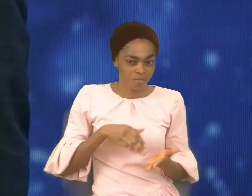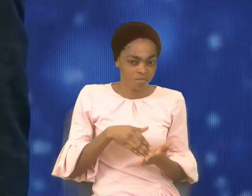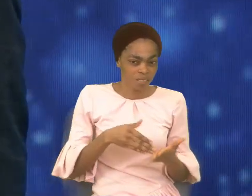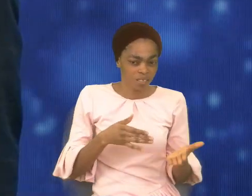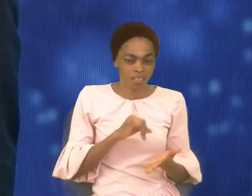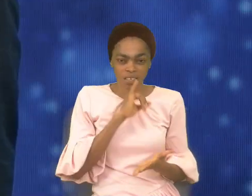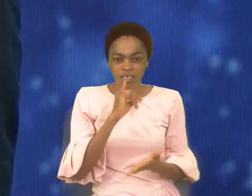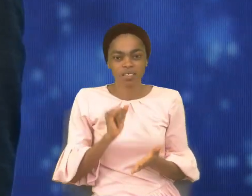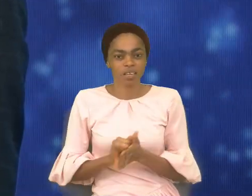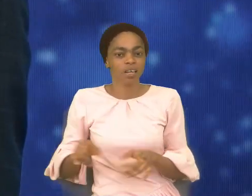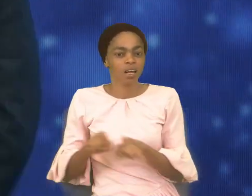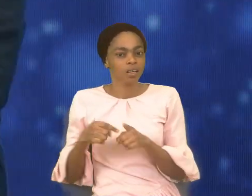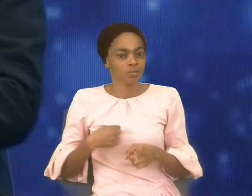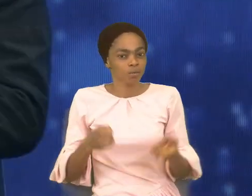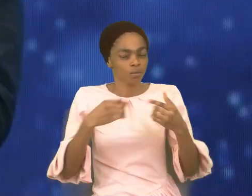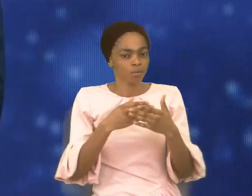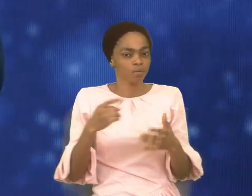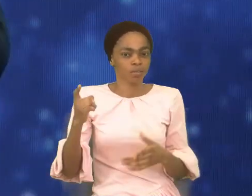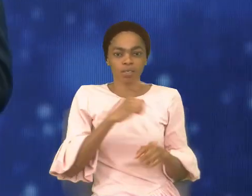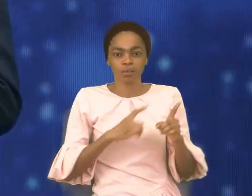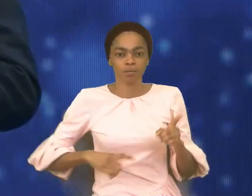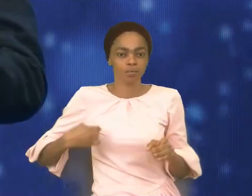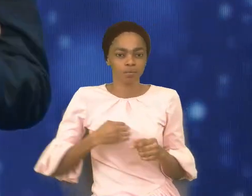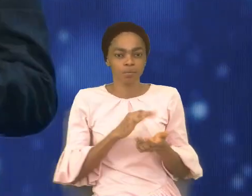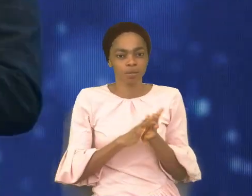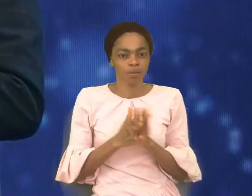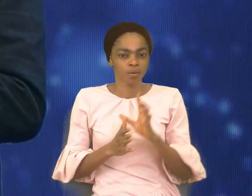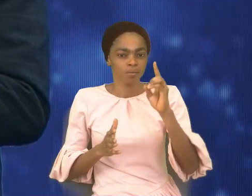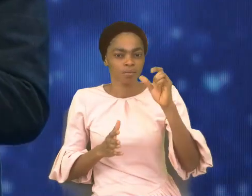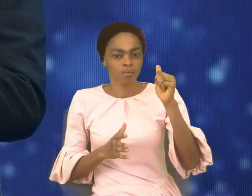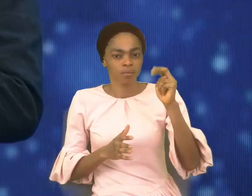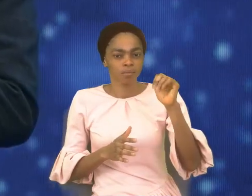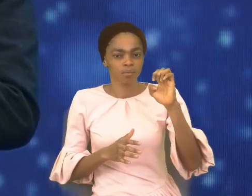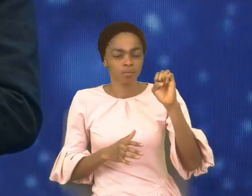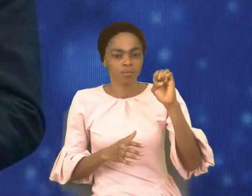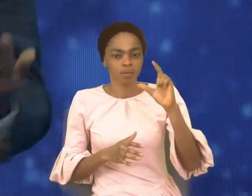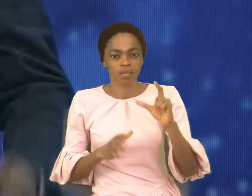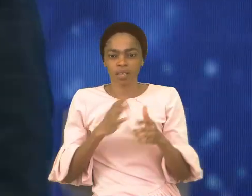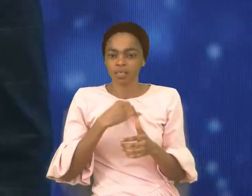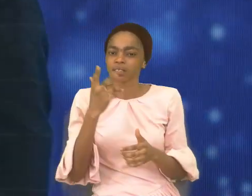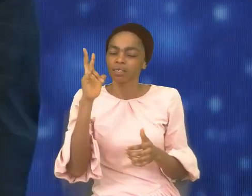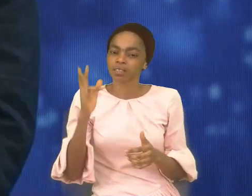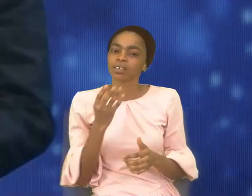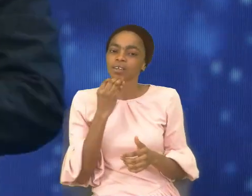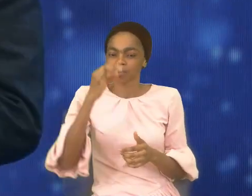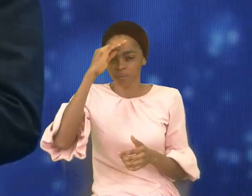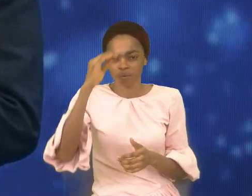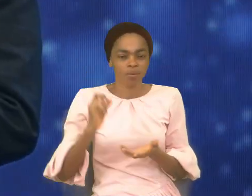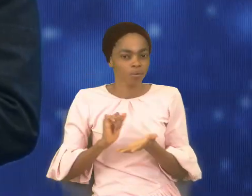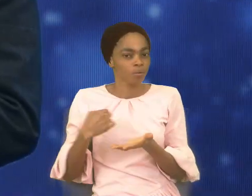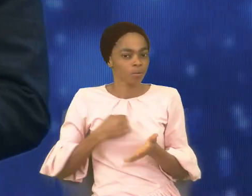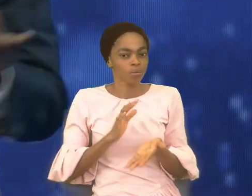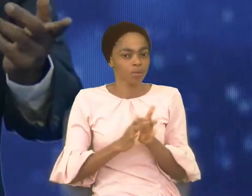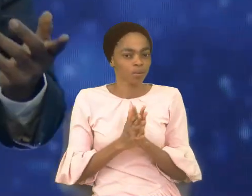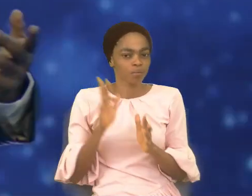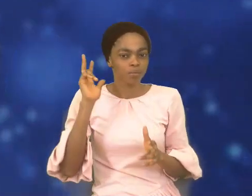10 times better. Better in our relationship with God. Better in our spiritual